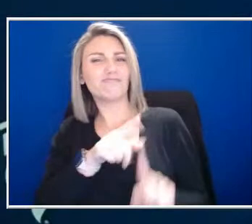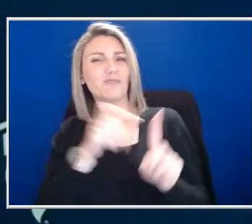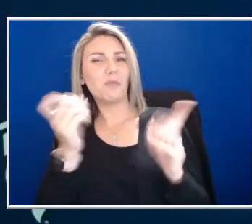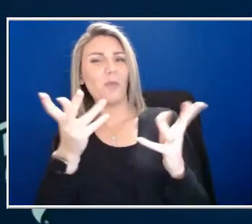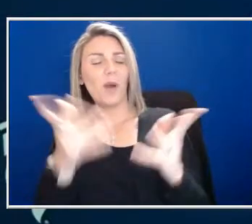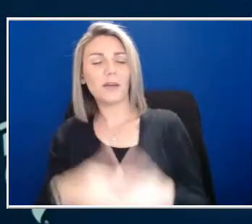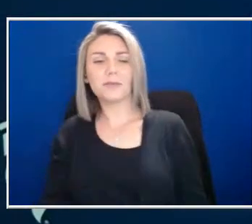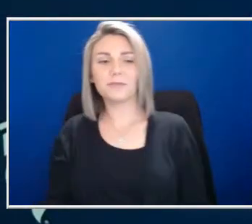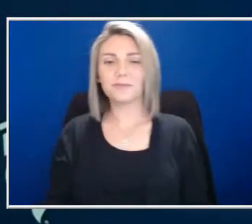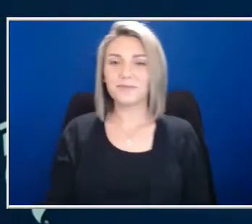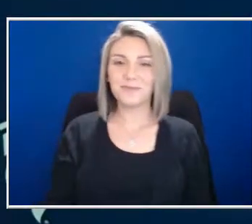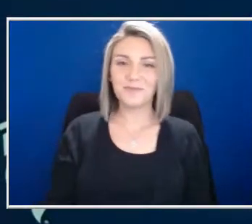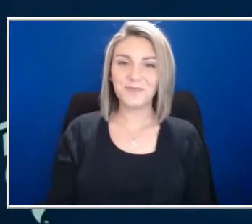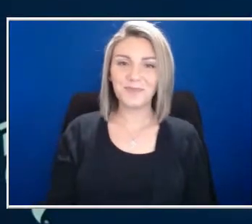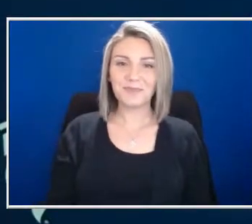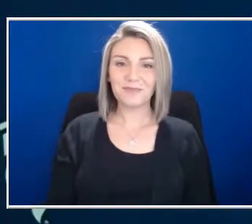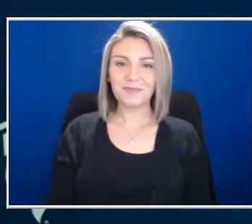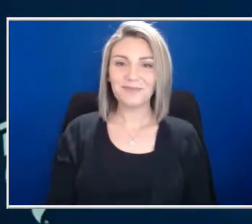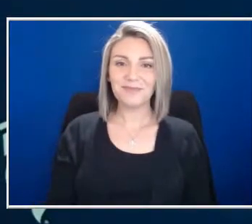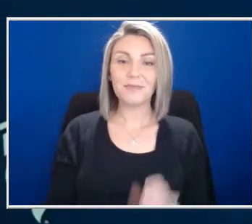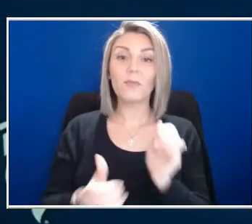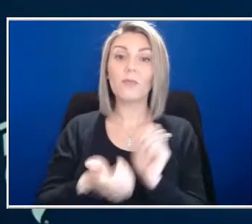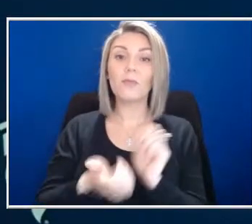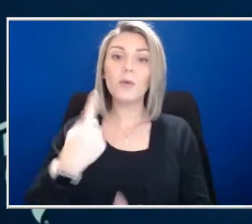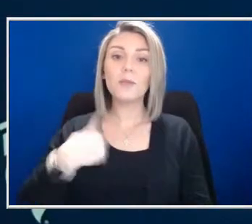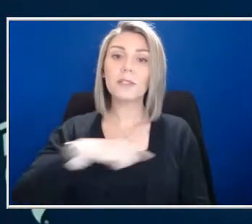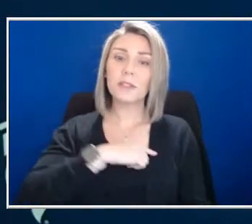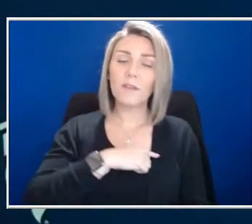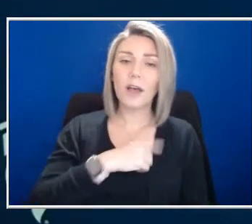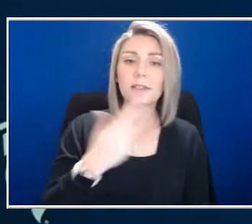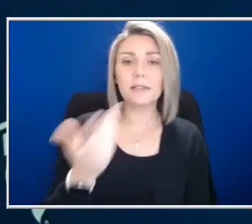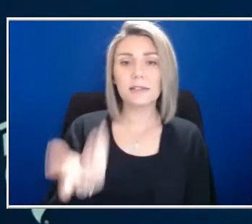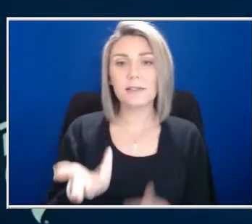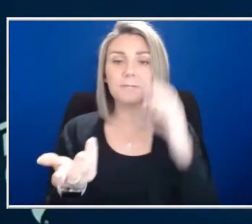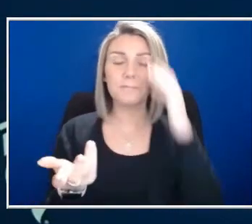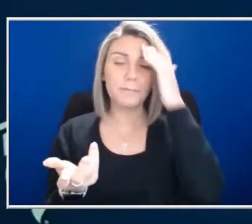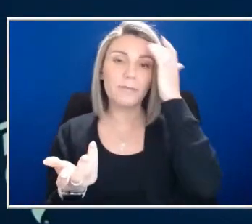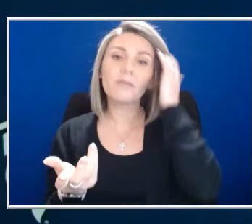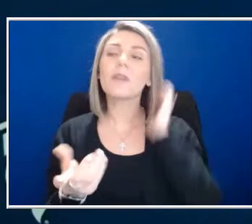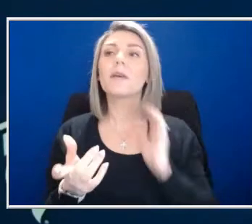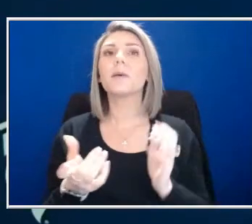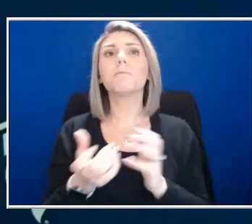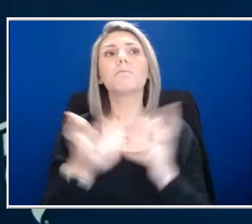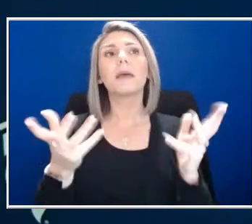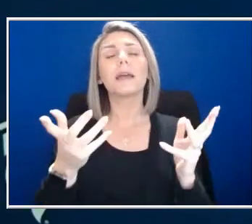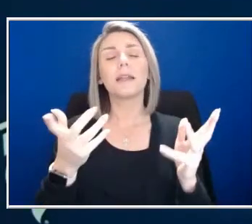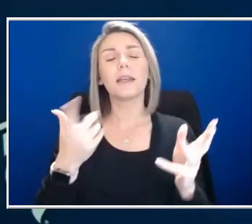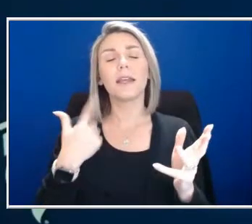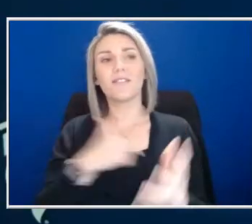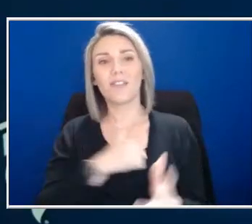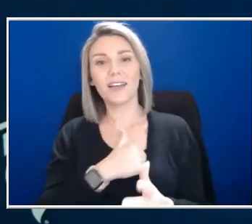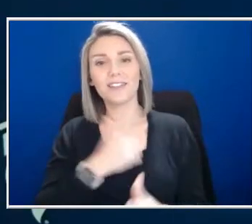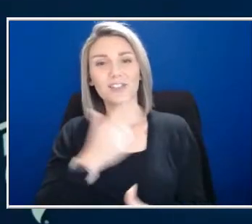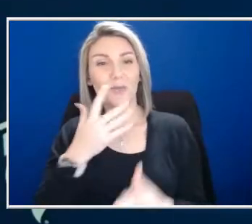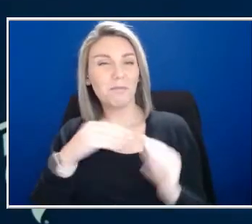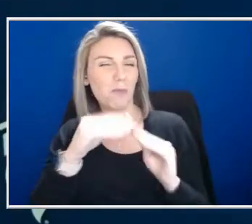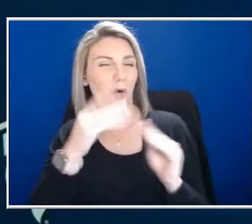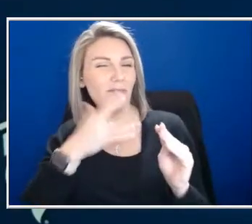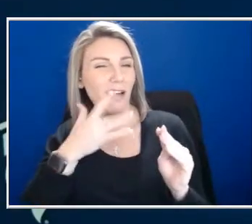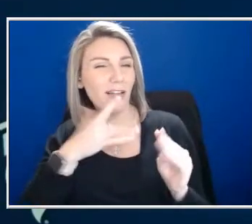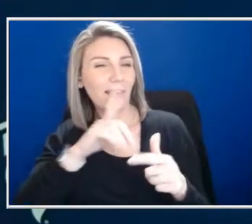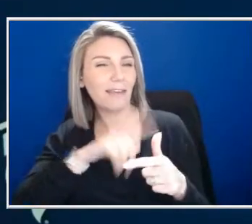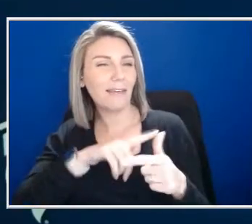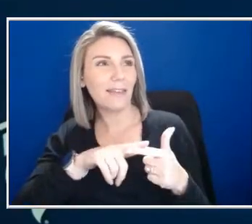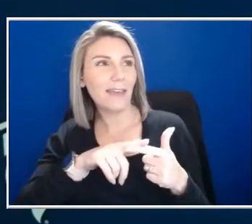that most of us I think many of us are more fortunate than we acknowledge. I'll start with that.